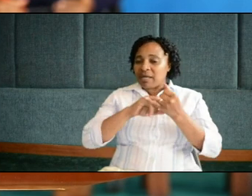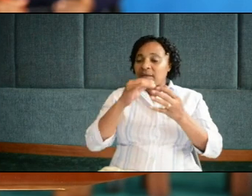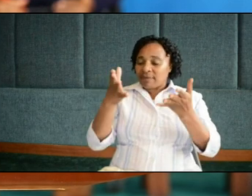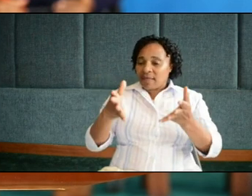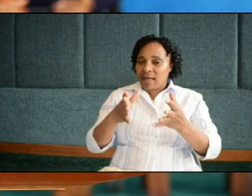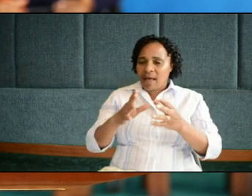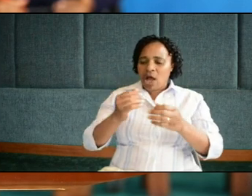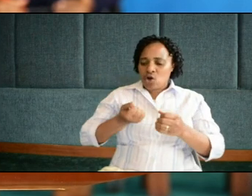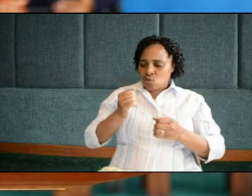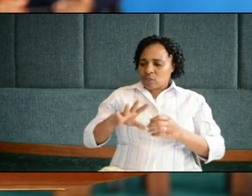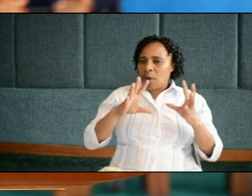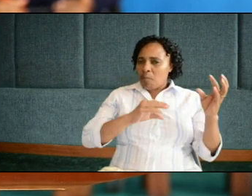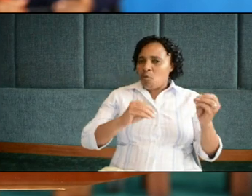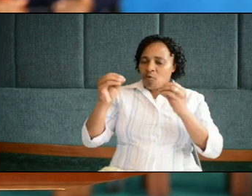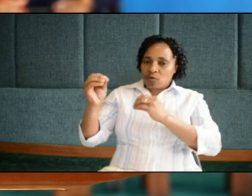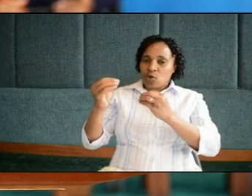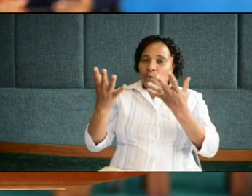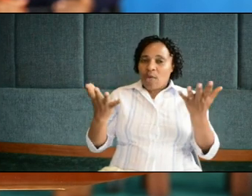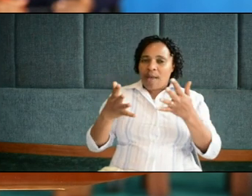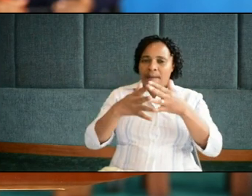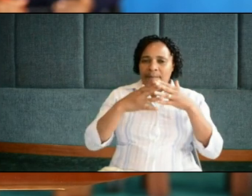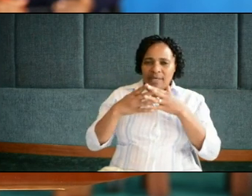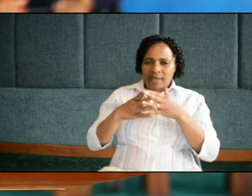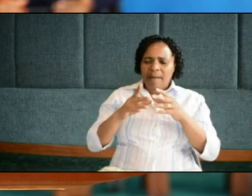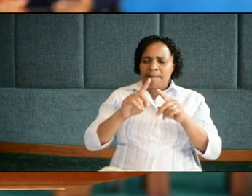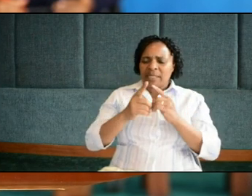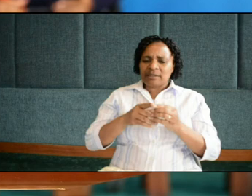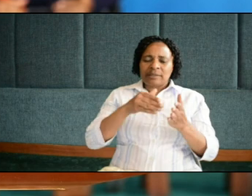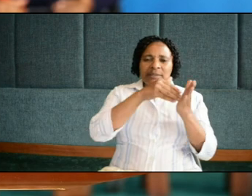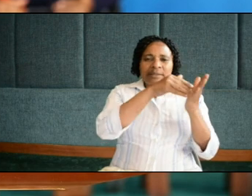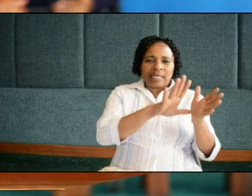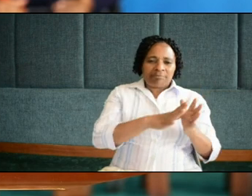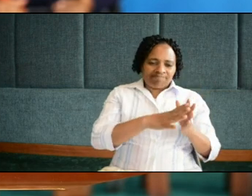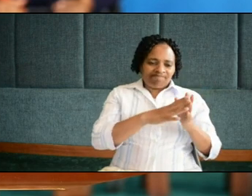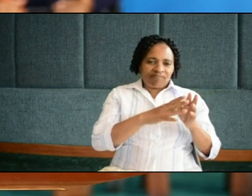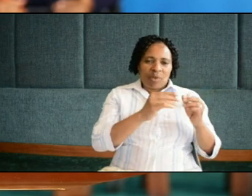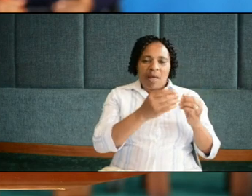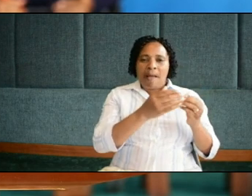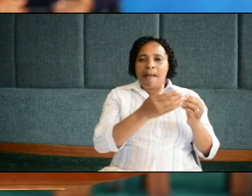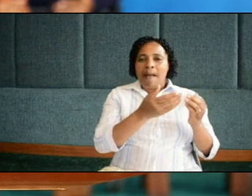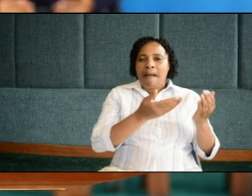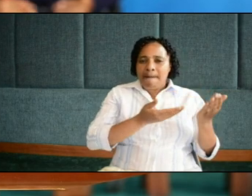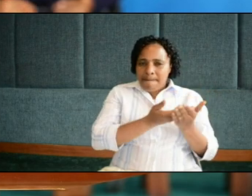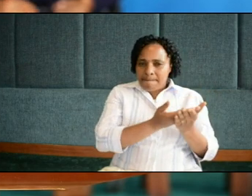United States. However, she had been sent a package by her son.